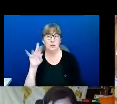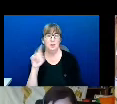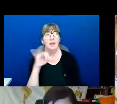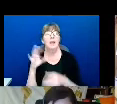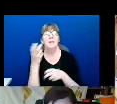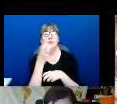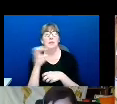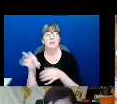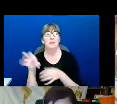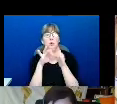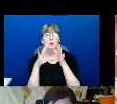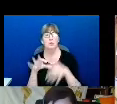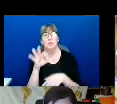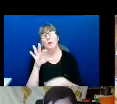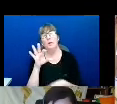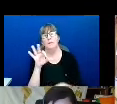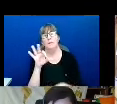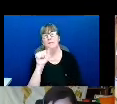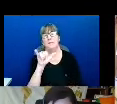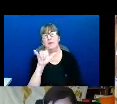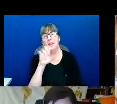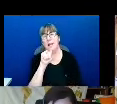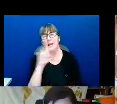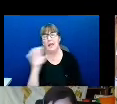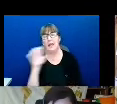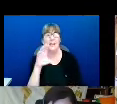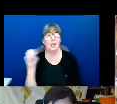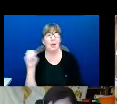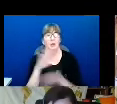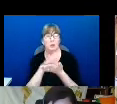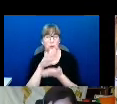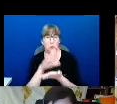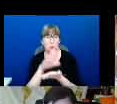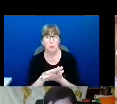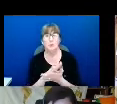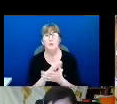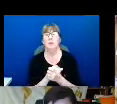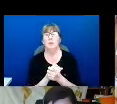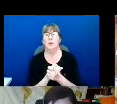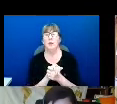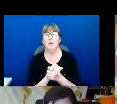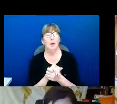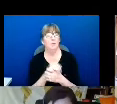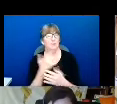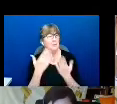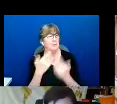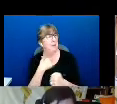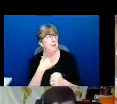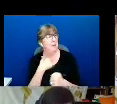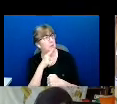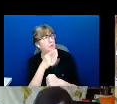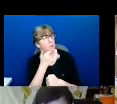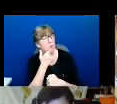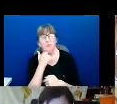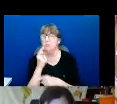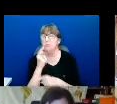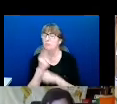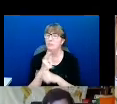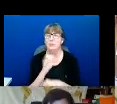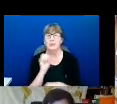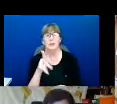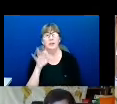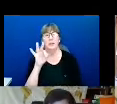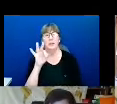Schools, Probably got that wrong, but you got it right. We got Frank Ratcliffe as